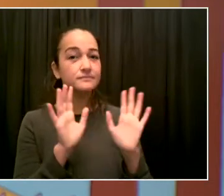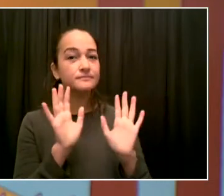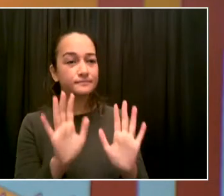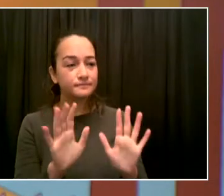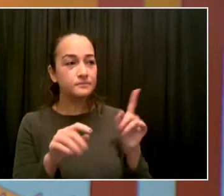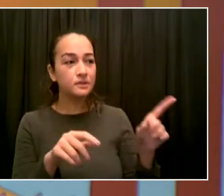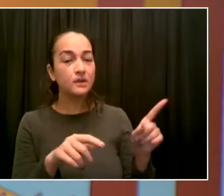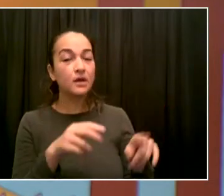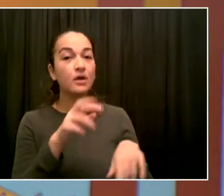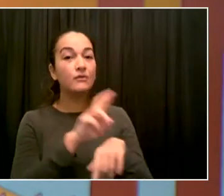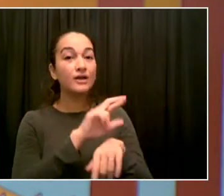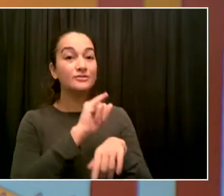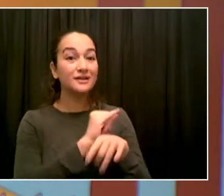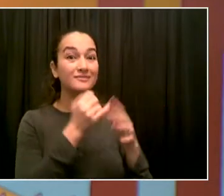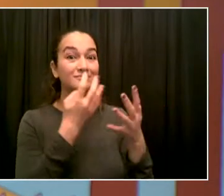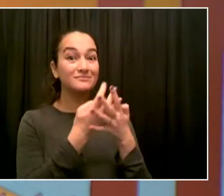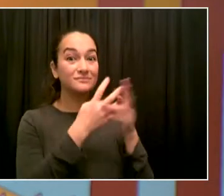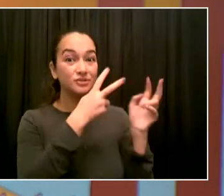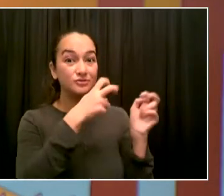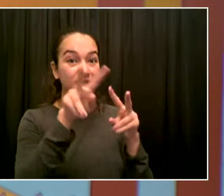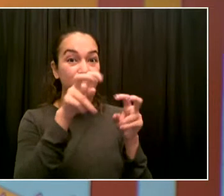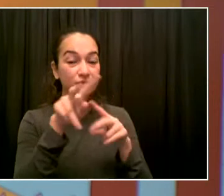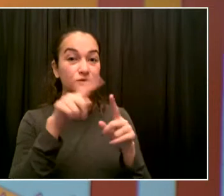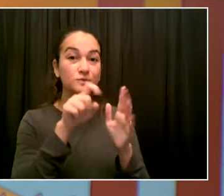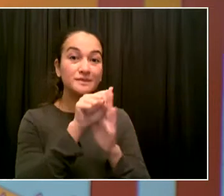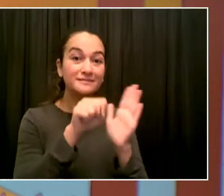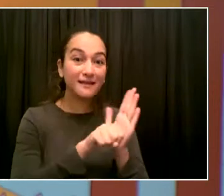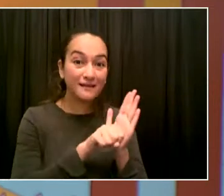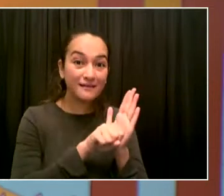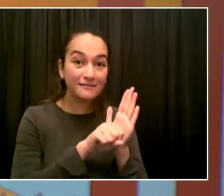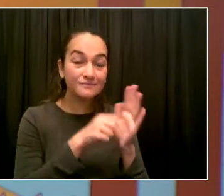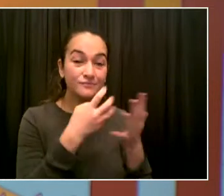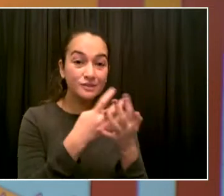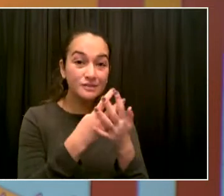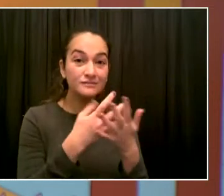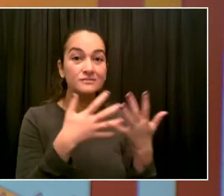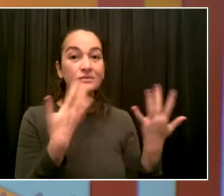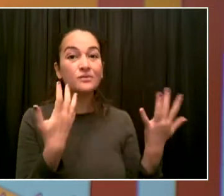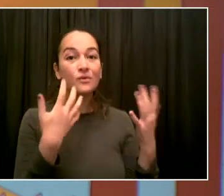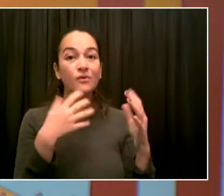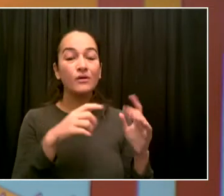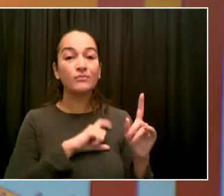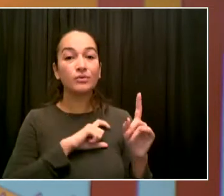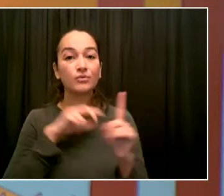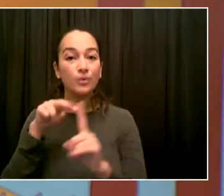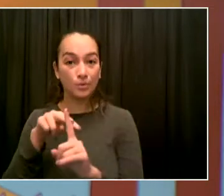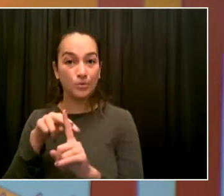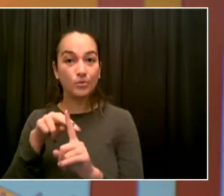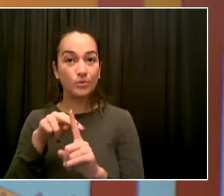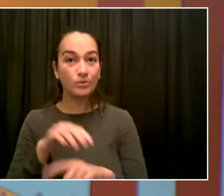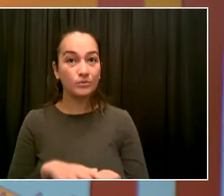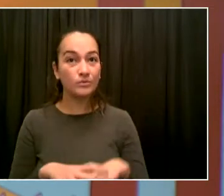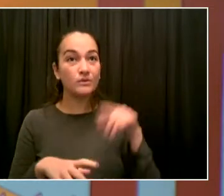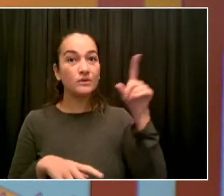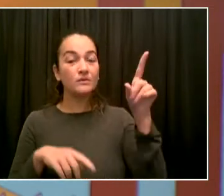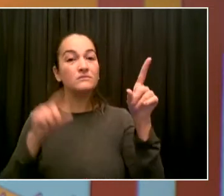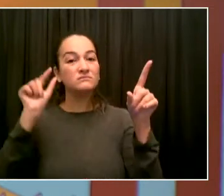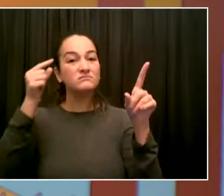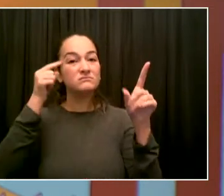authorized 200 transfers of 200 detainees. Those are all people who have served a majority of their sentences and are